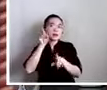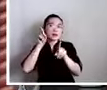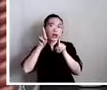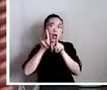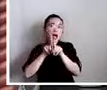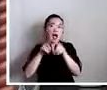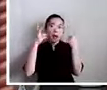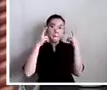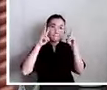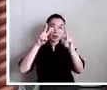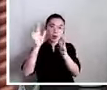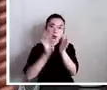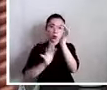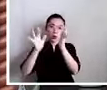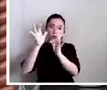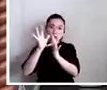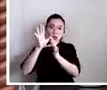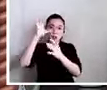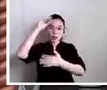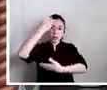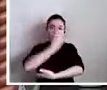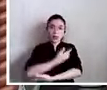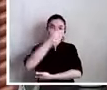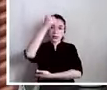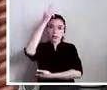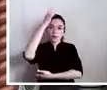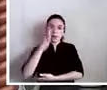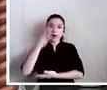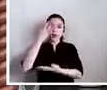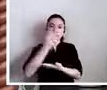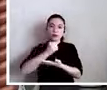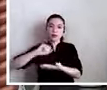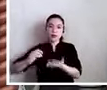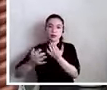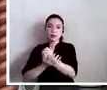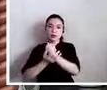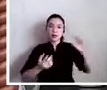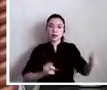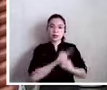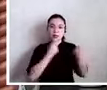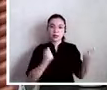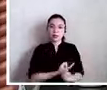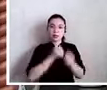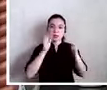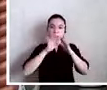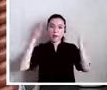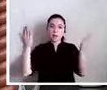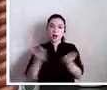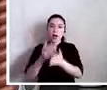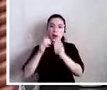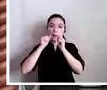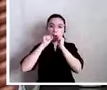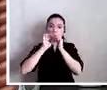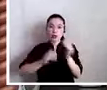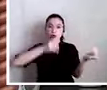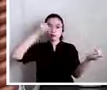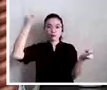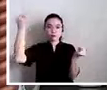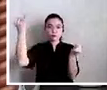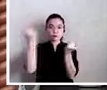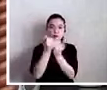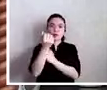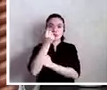Jesus. Behold the Lamb of God who takes away the sins of the world. Blessed are those called to the banquet of the Lamb.